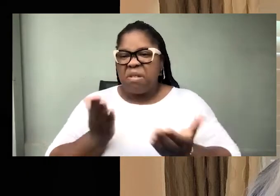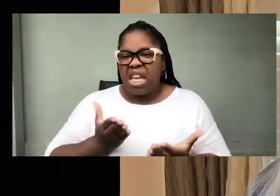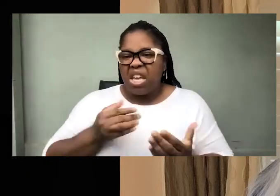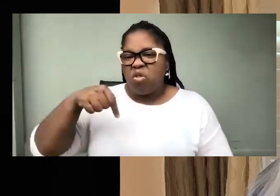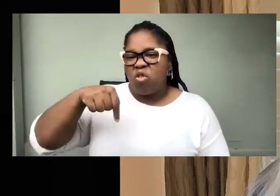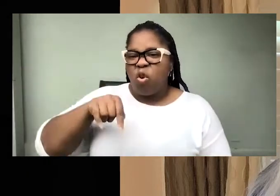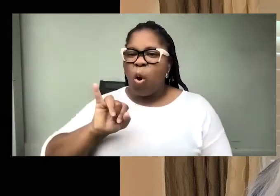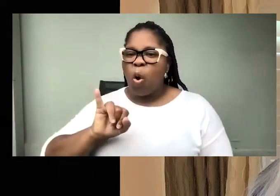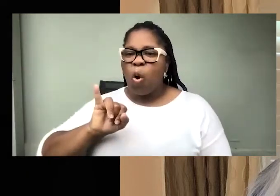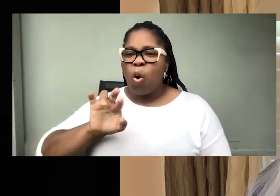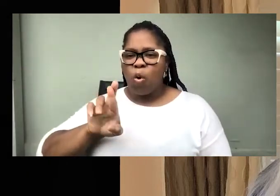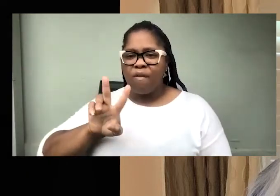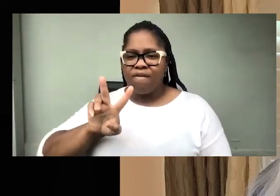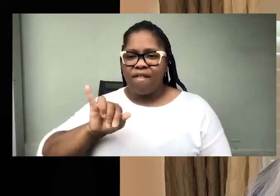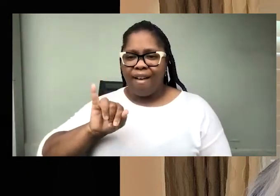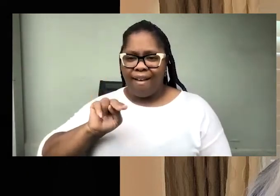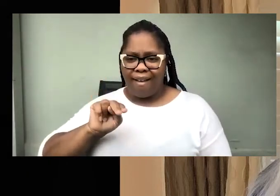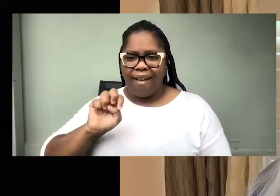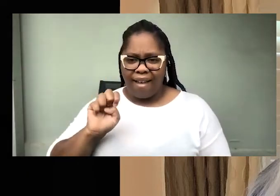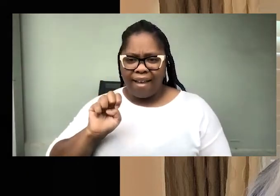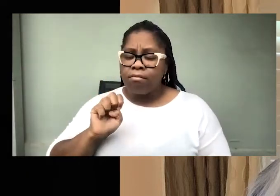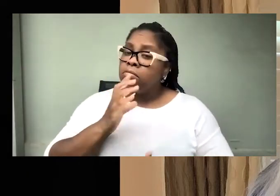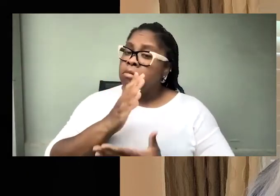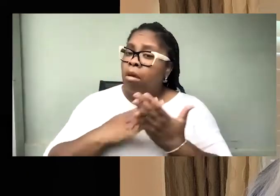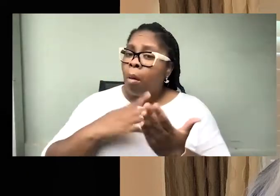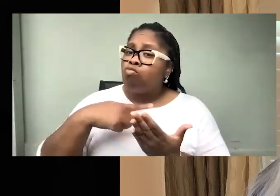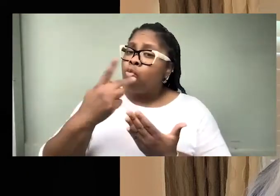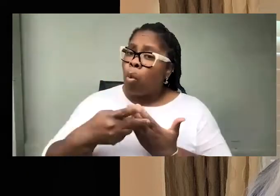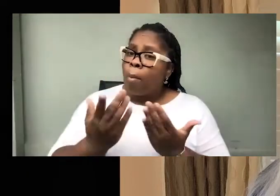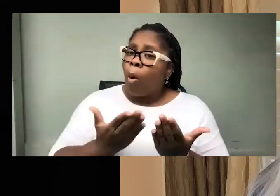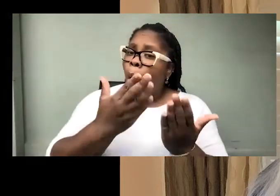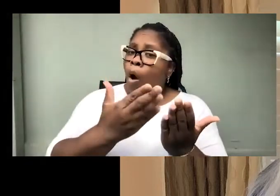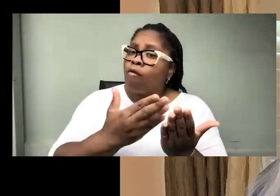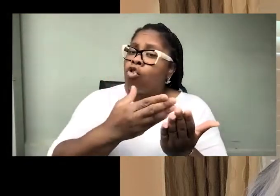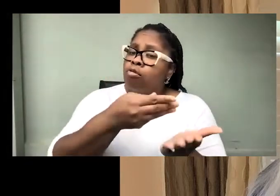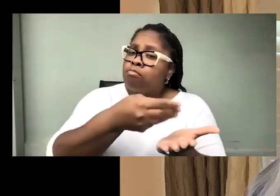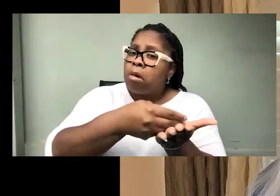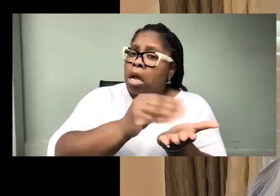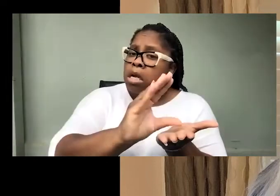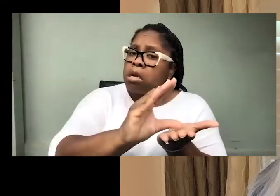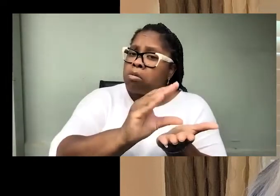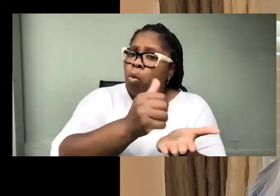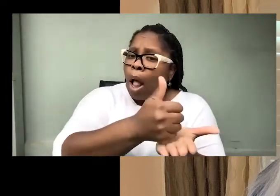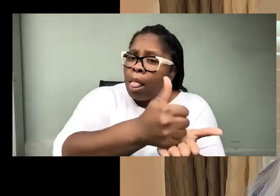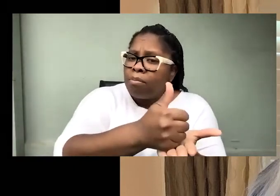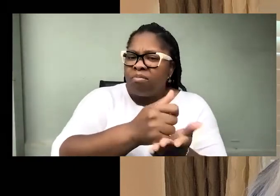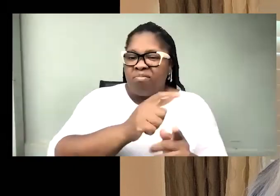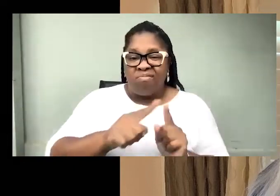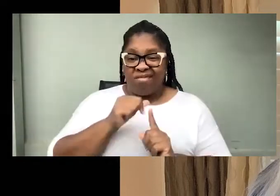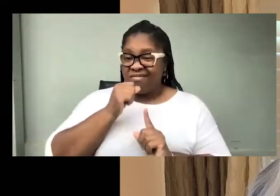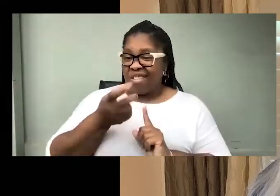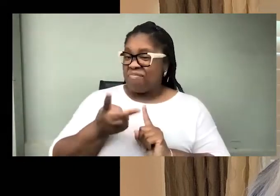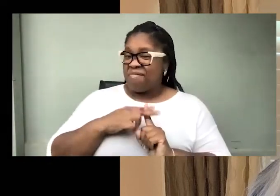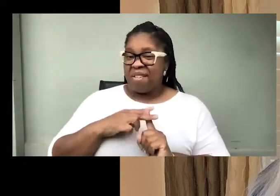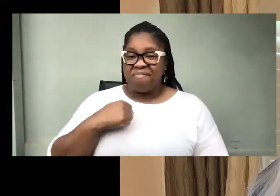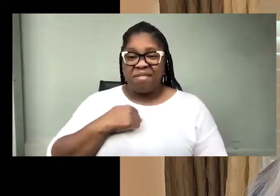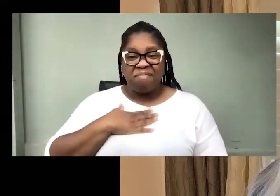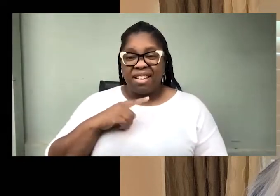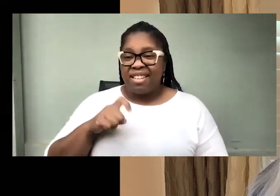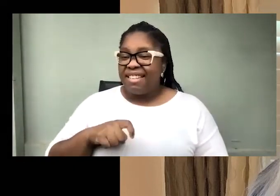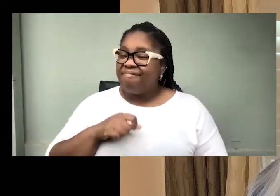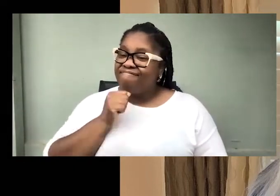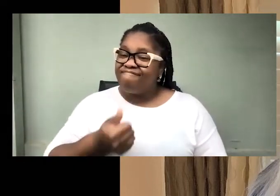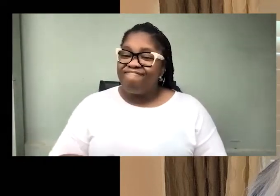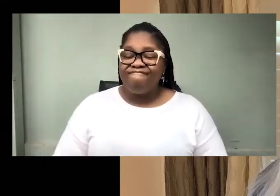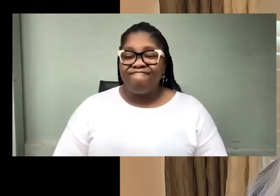they have some programs that they offer, but it doesn't pertain to me and my needs. For what I need, it